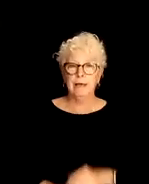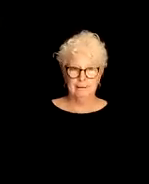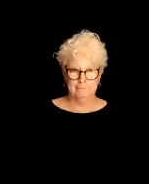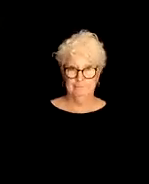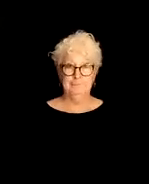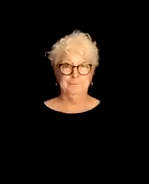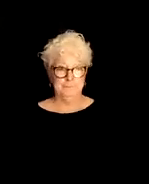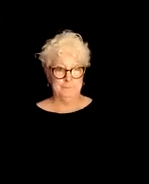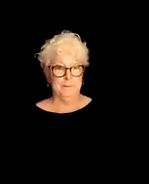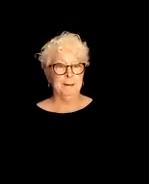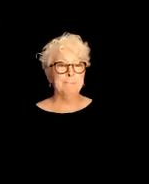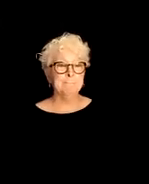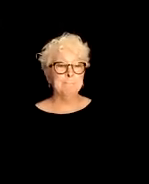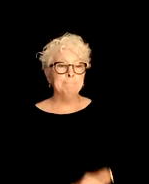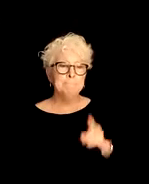It's gonna pass.